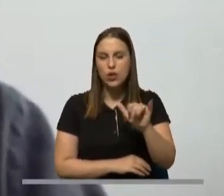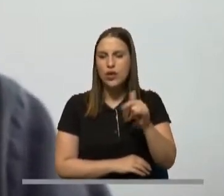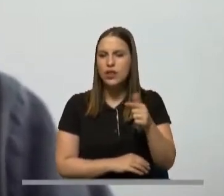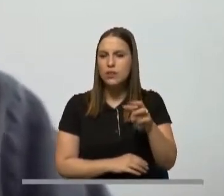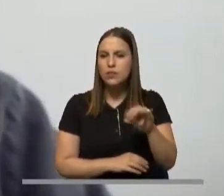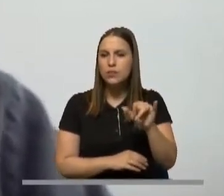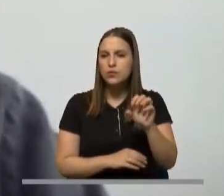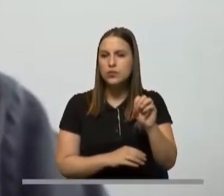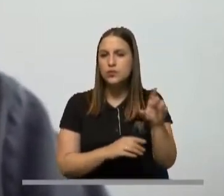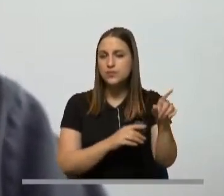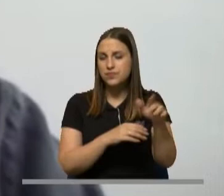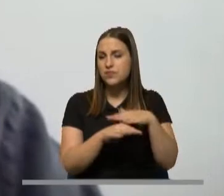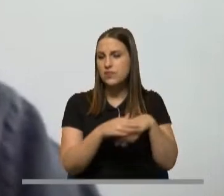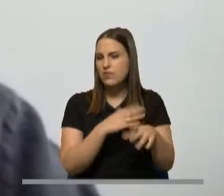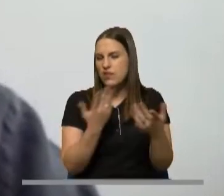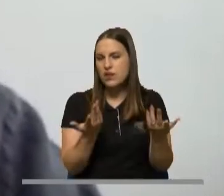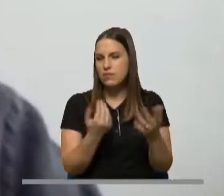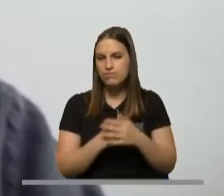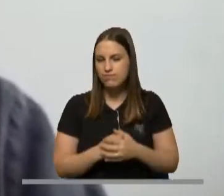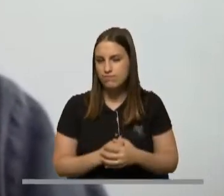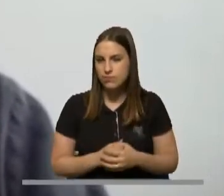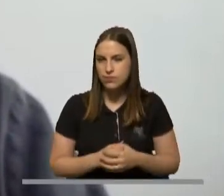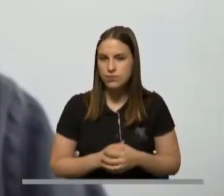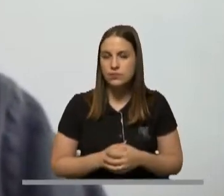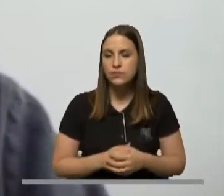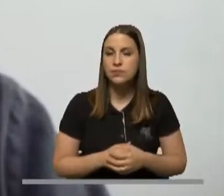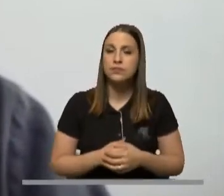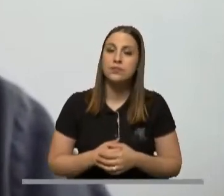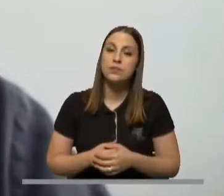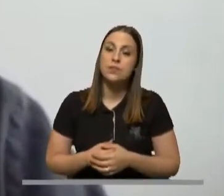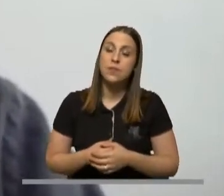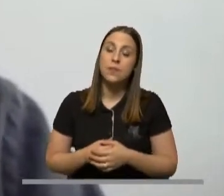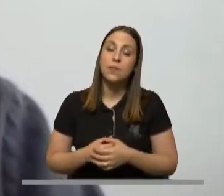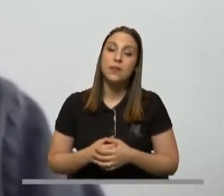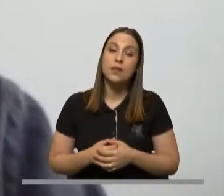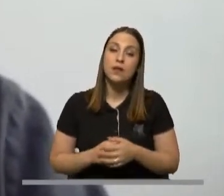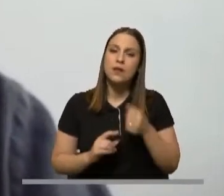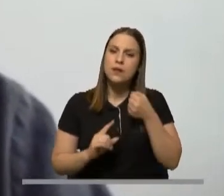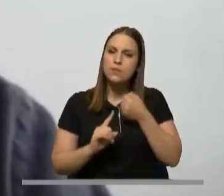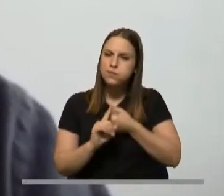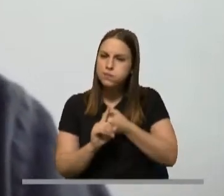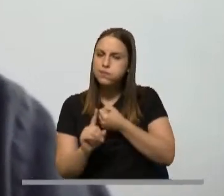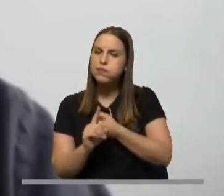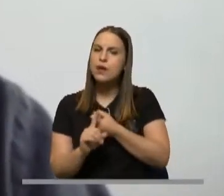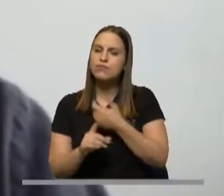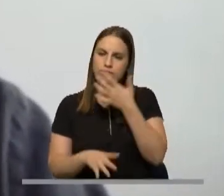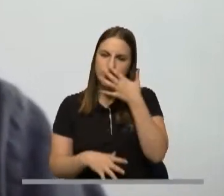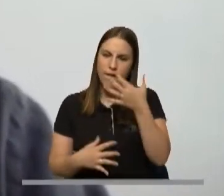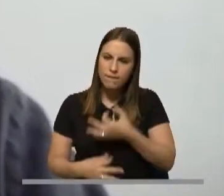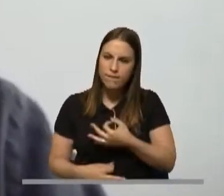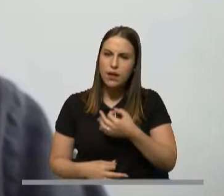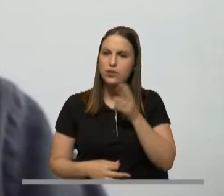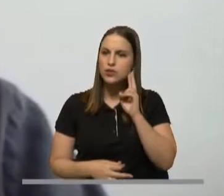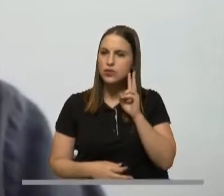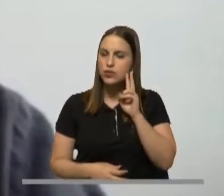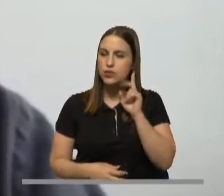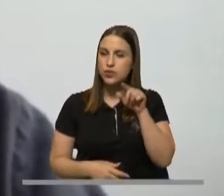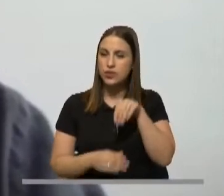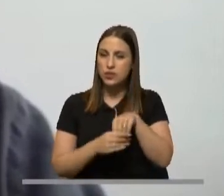face of technocratic seduction. The defense of political logic against its